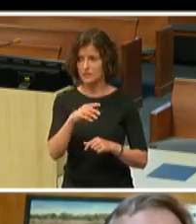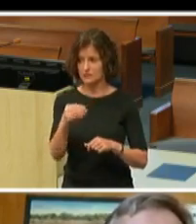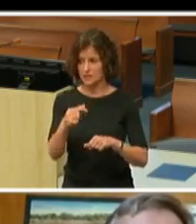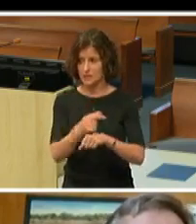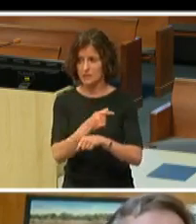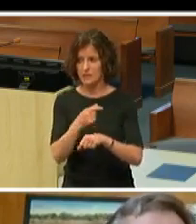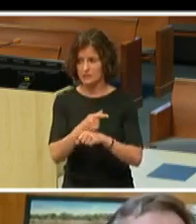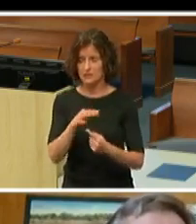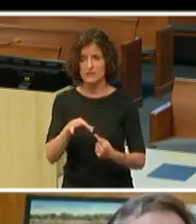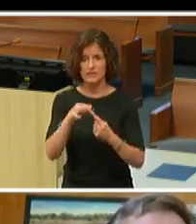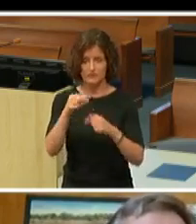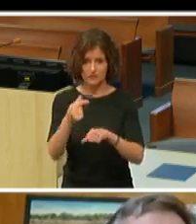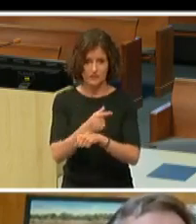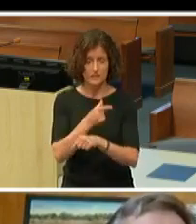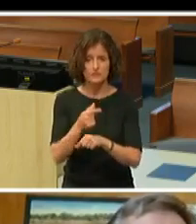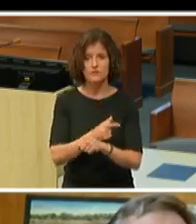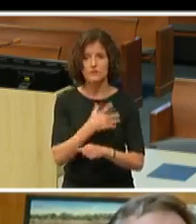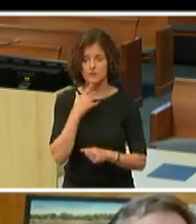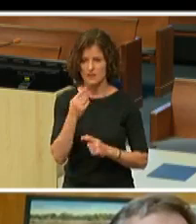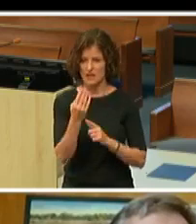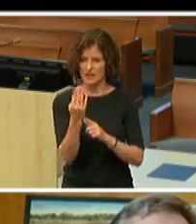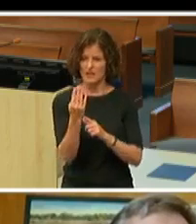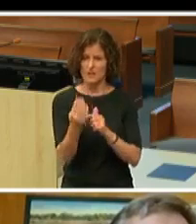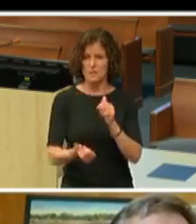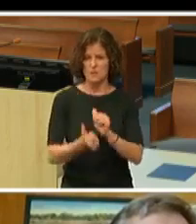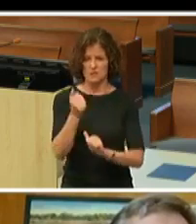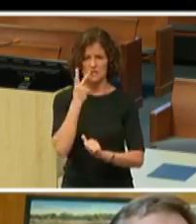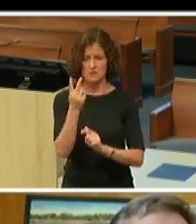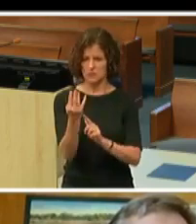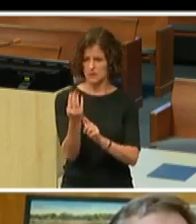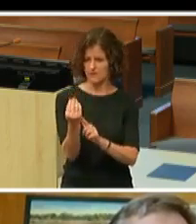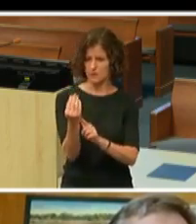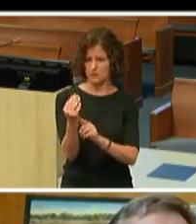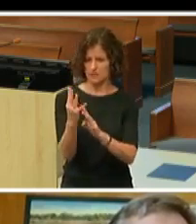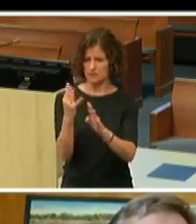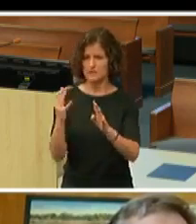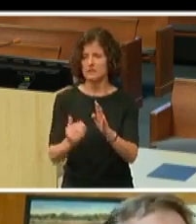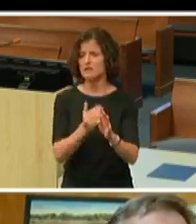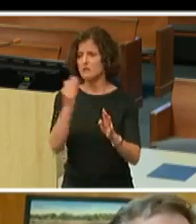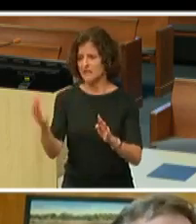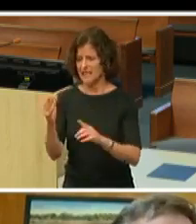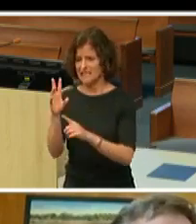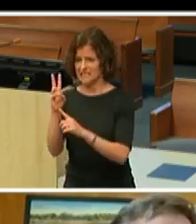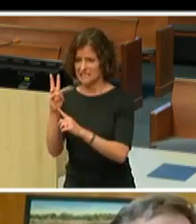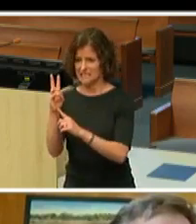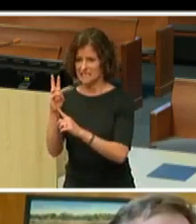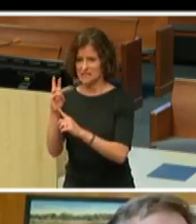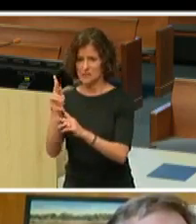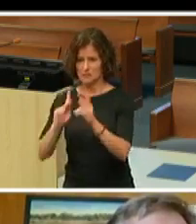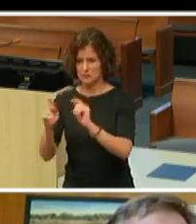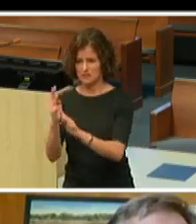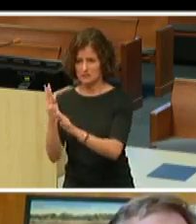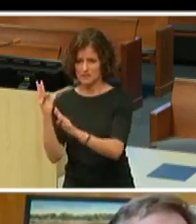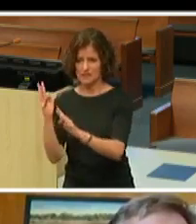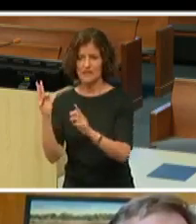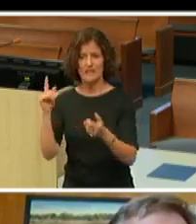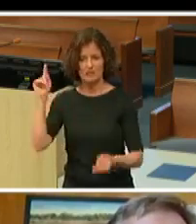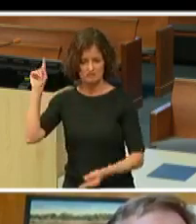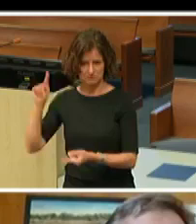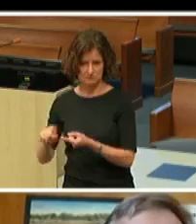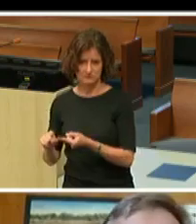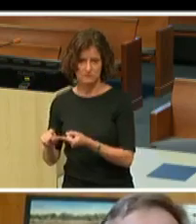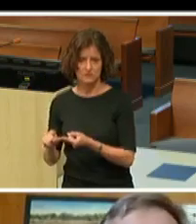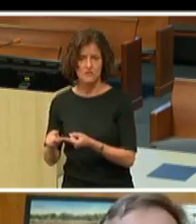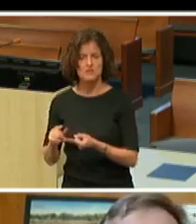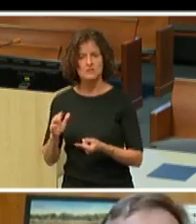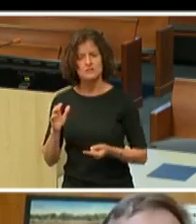line I encountered was 14 people in Alachua. And the next longest line was 6, and it went down from there. So